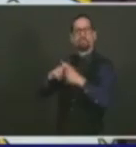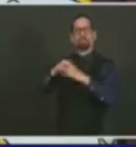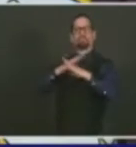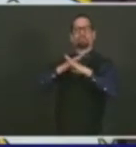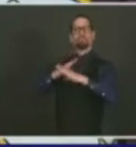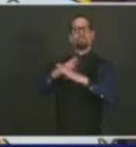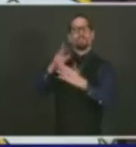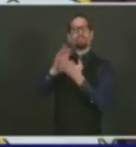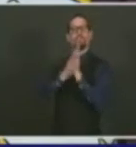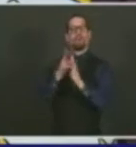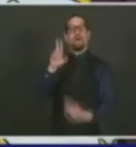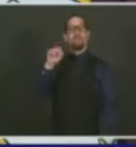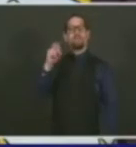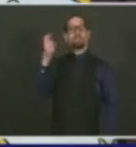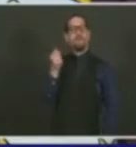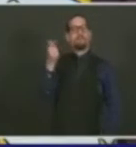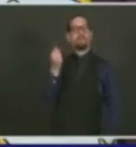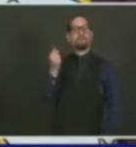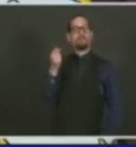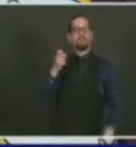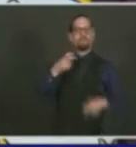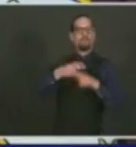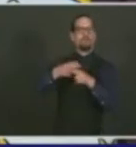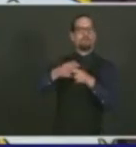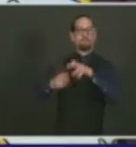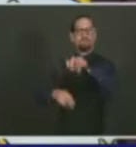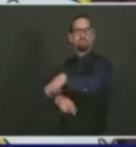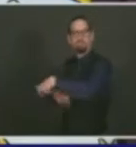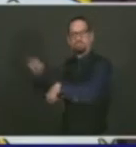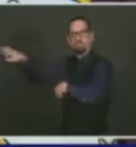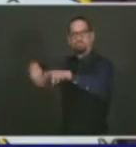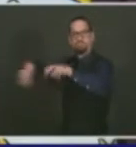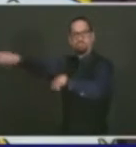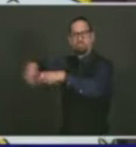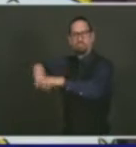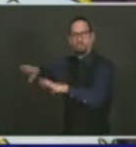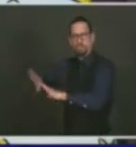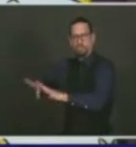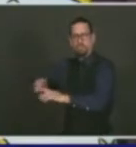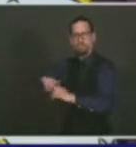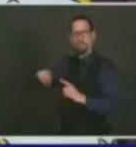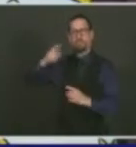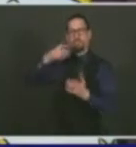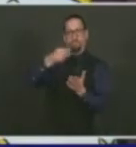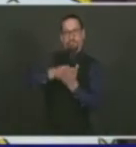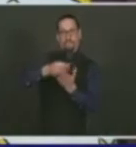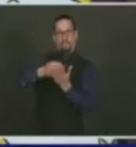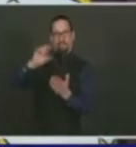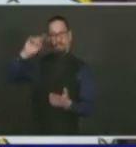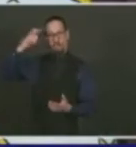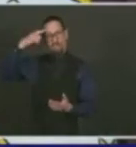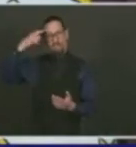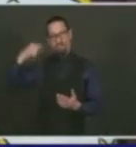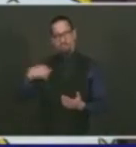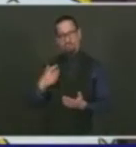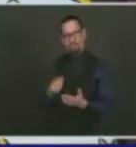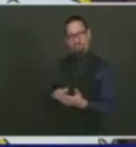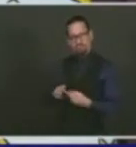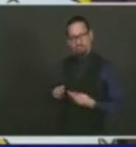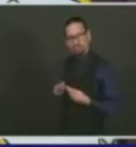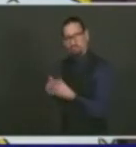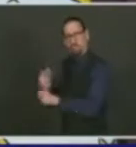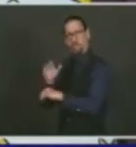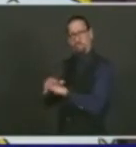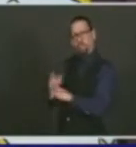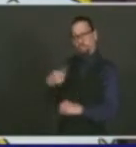is most of what government spends isn't on people. It's on providing health care, on providing services, on paying for